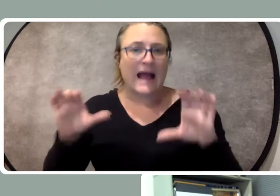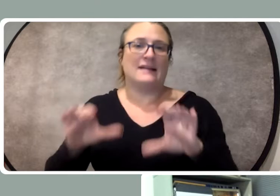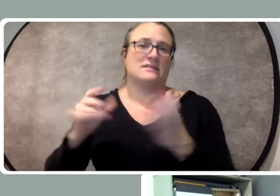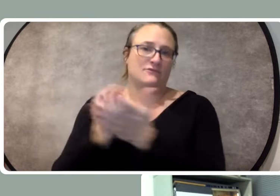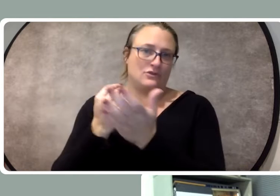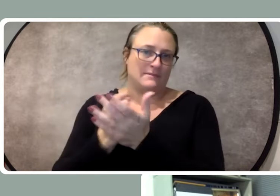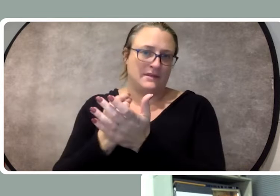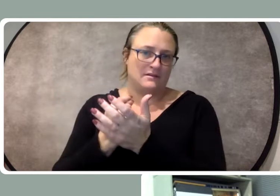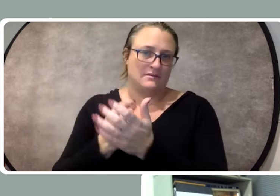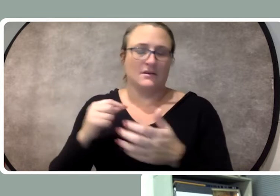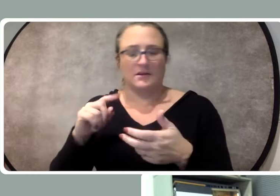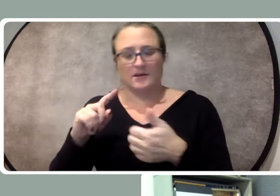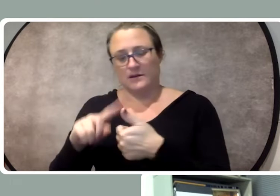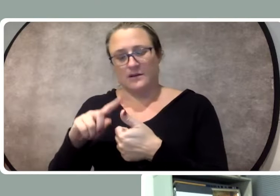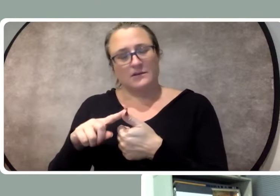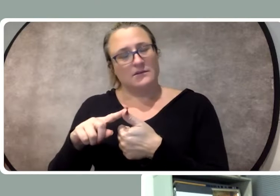first one is,